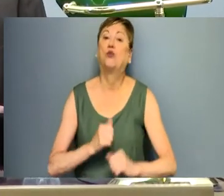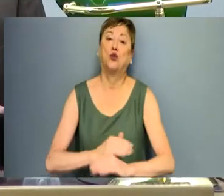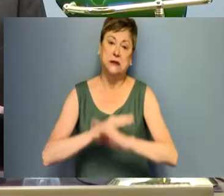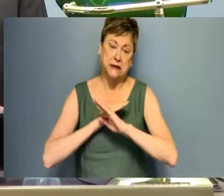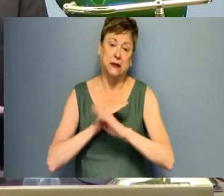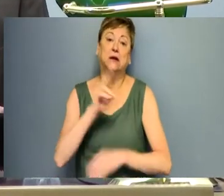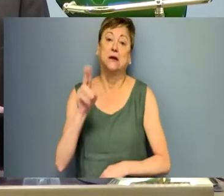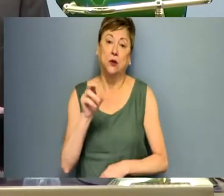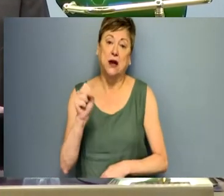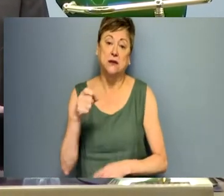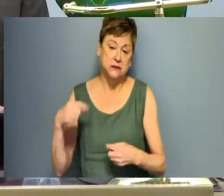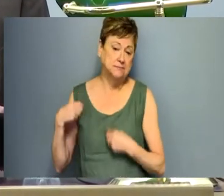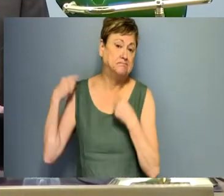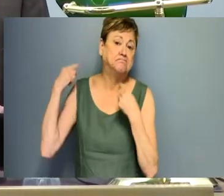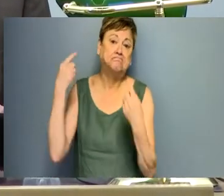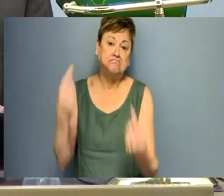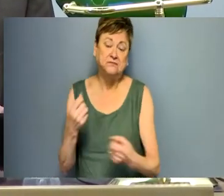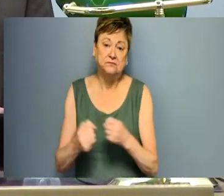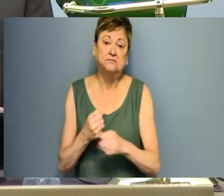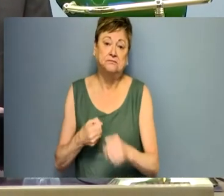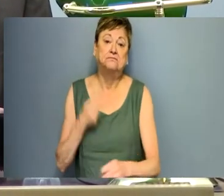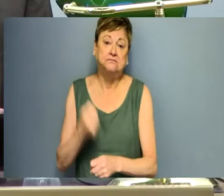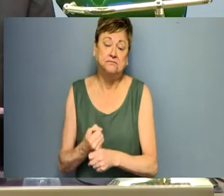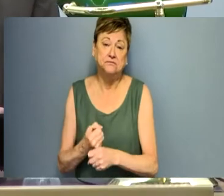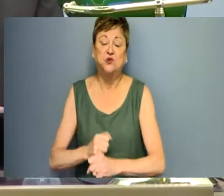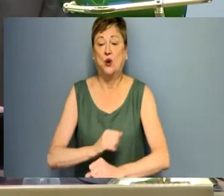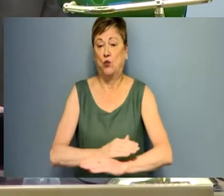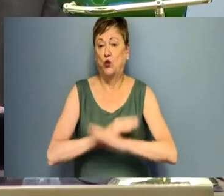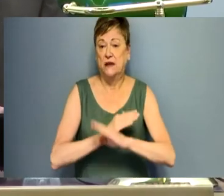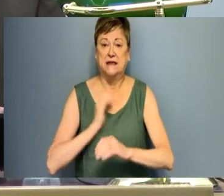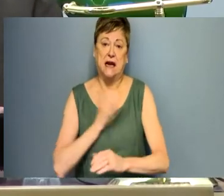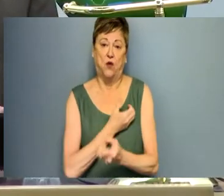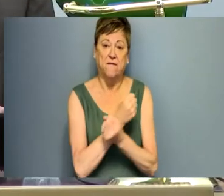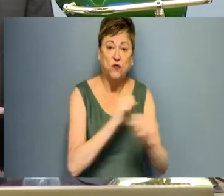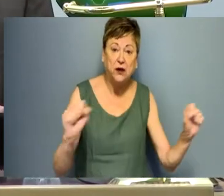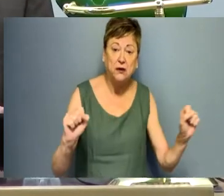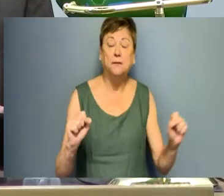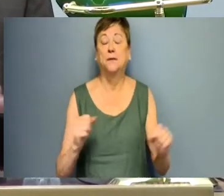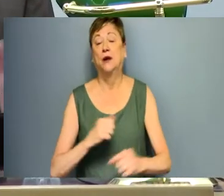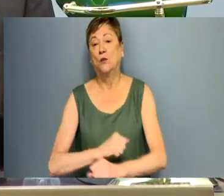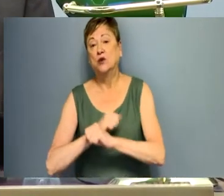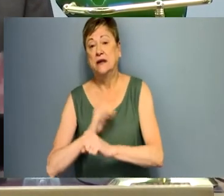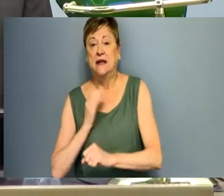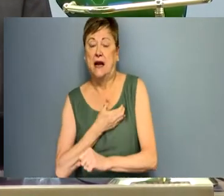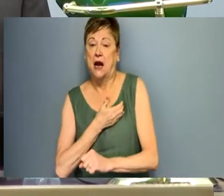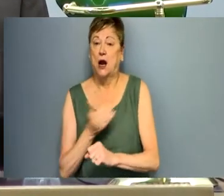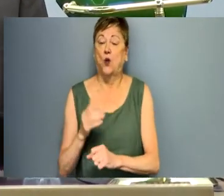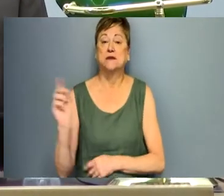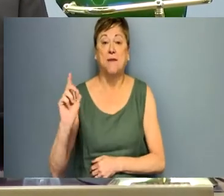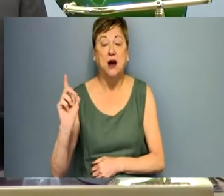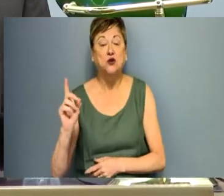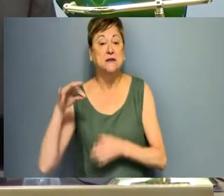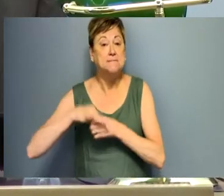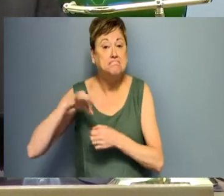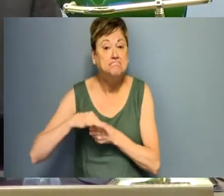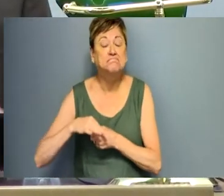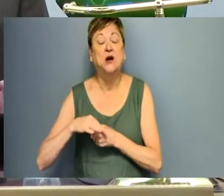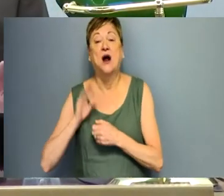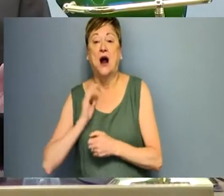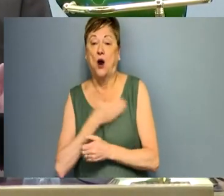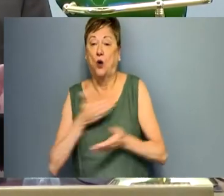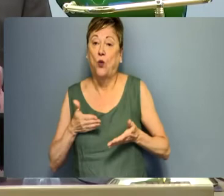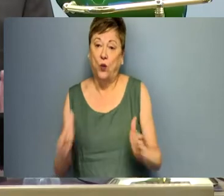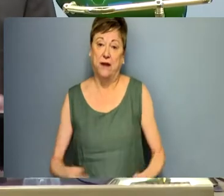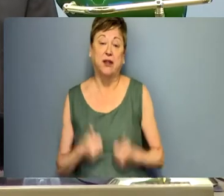the years, protecting our freedom, protecting our democracy, protecting our way of life